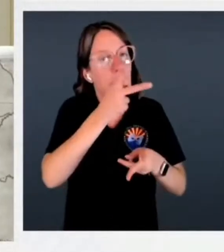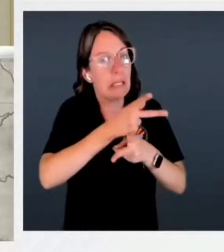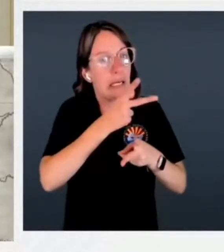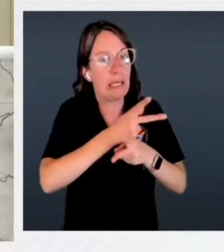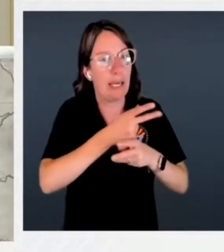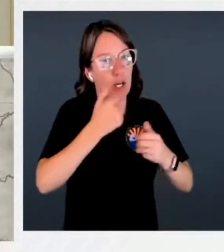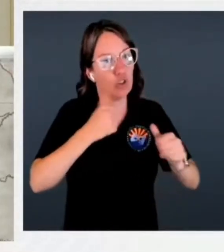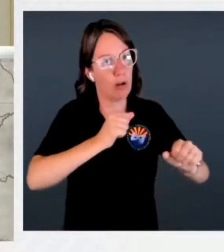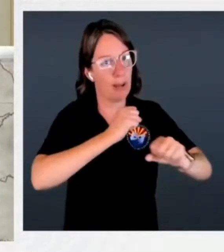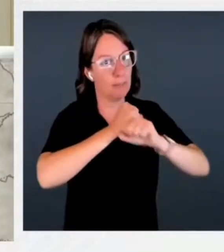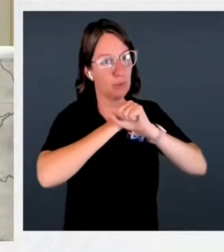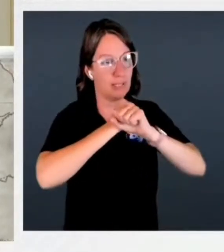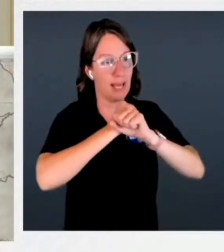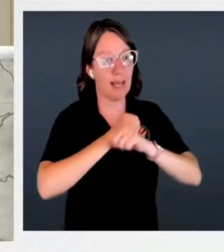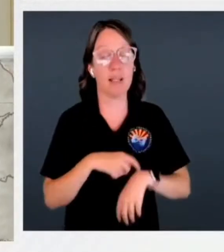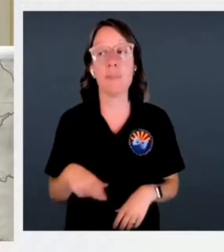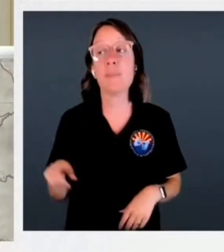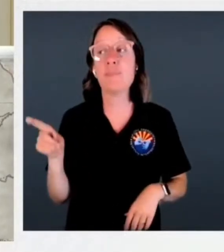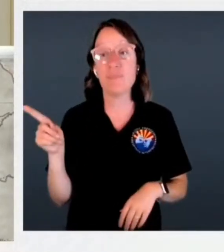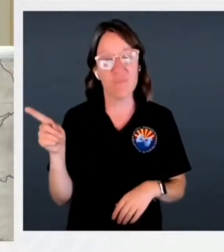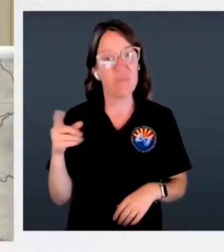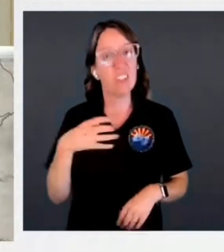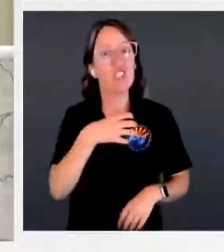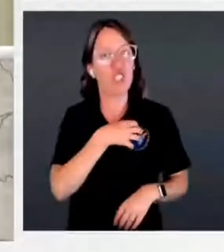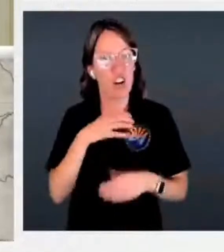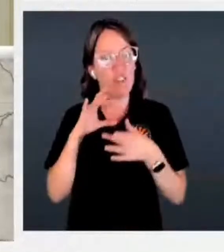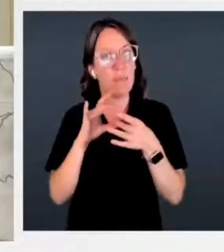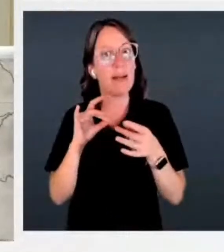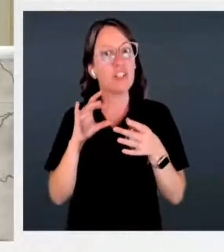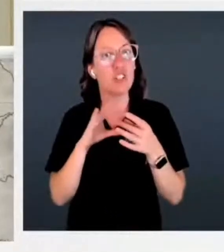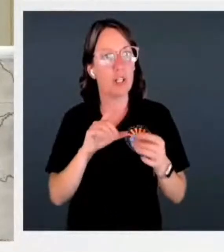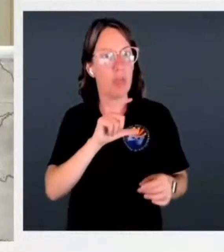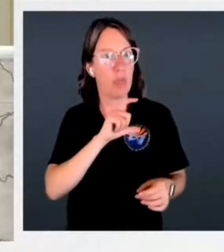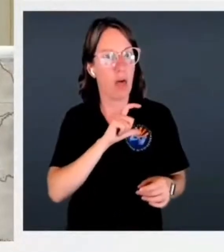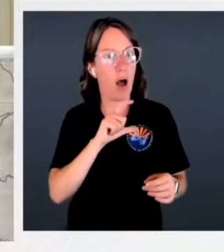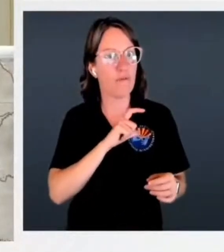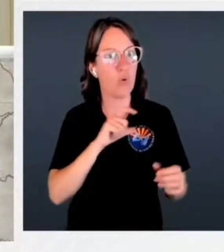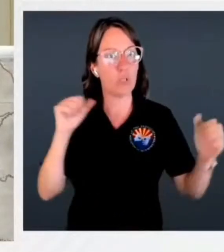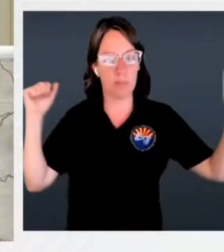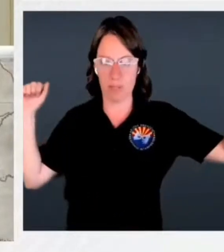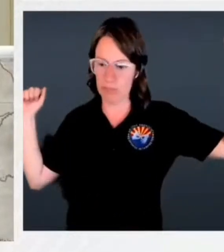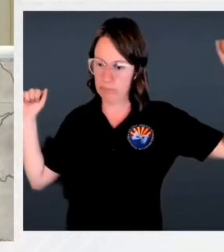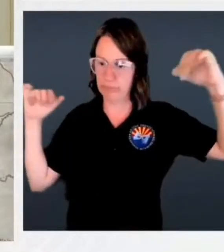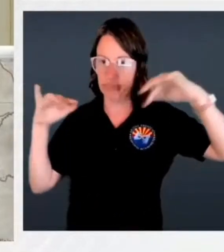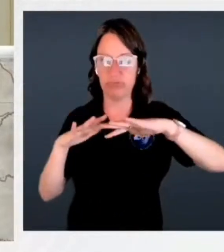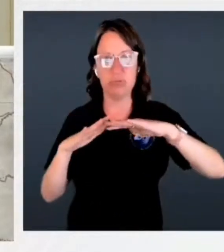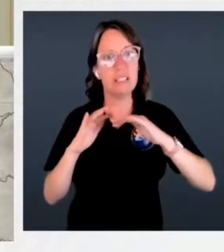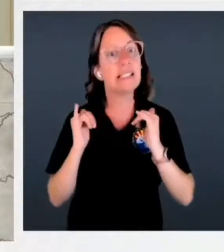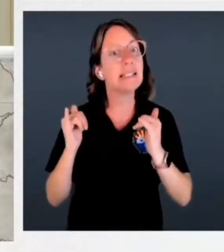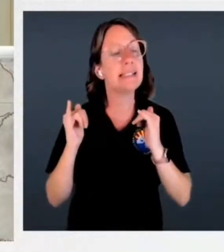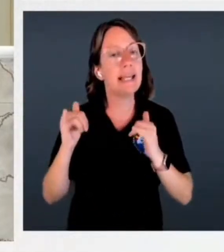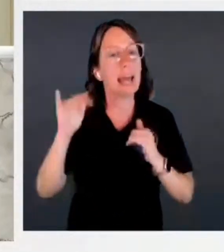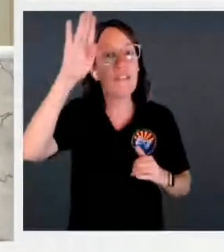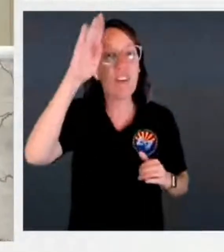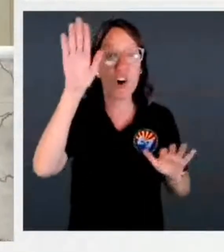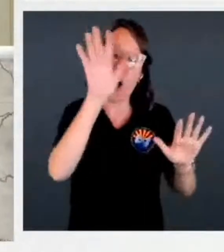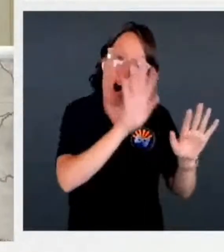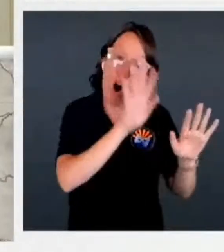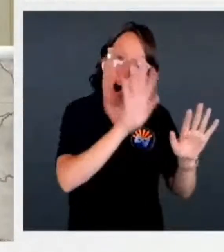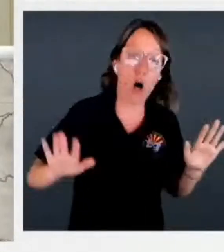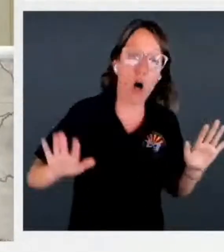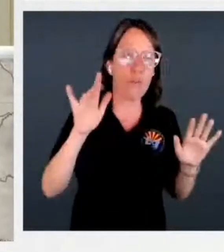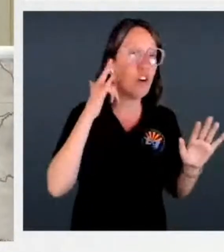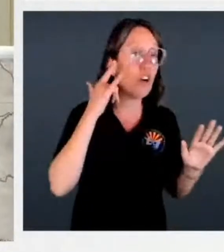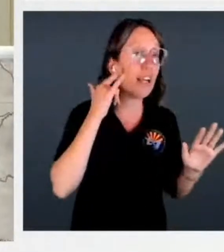like the sheriff said about law enforcement coming from all over, we have firefighters here from throughout not only the state of California, but across the